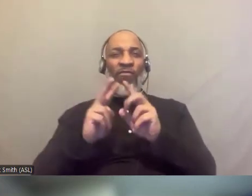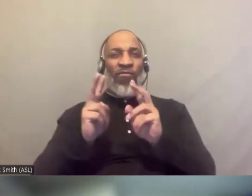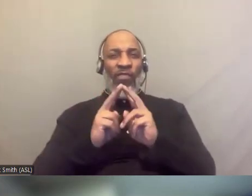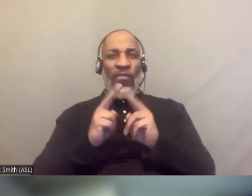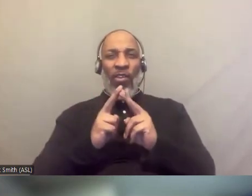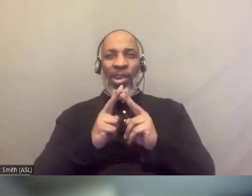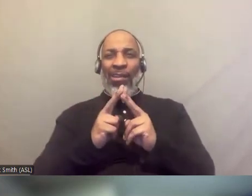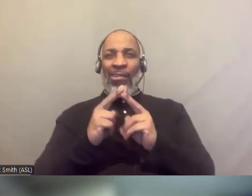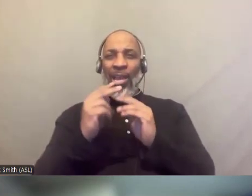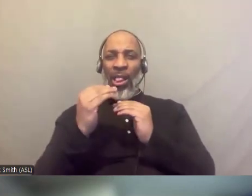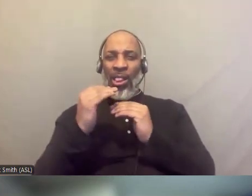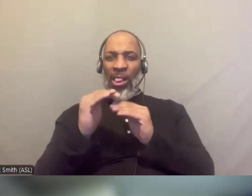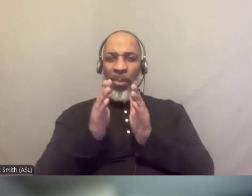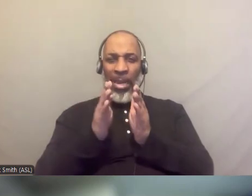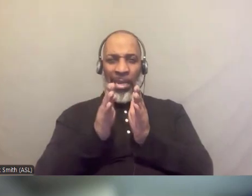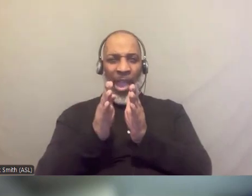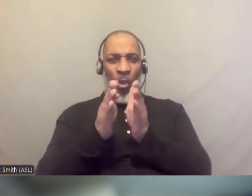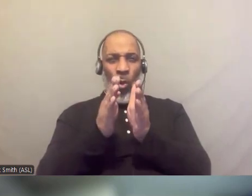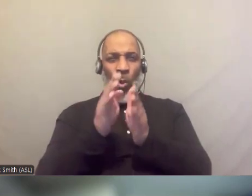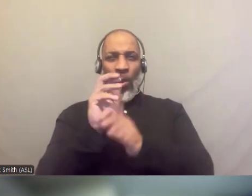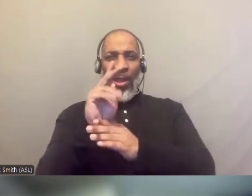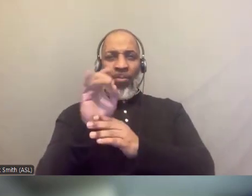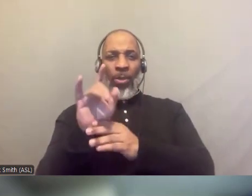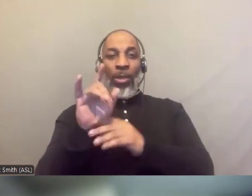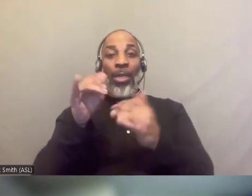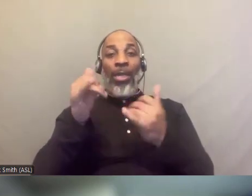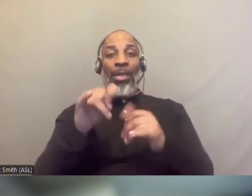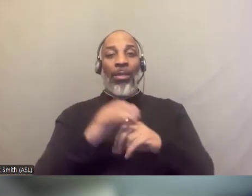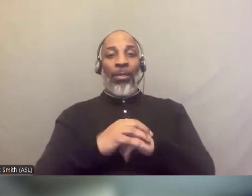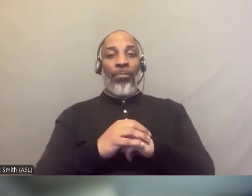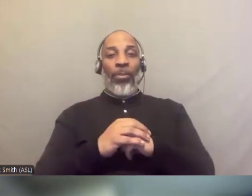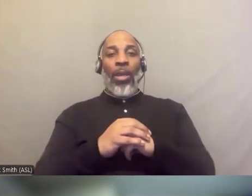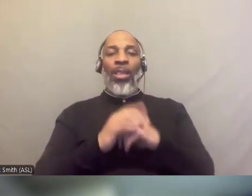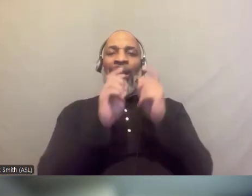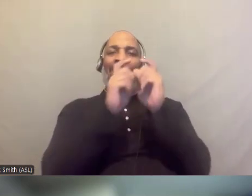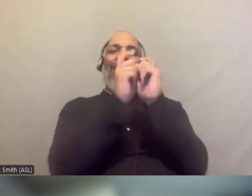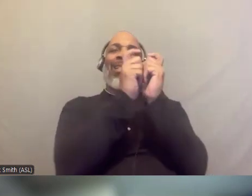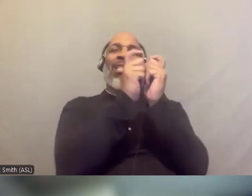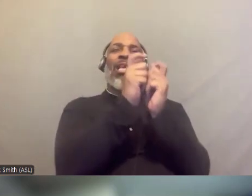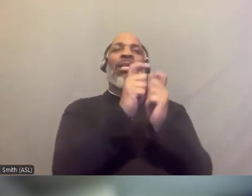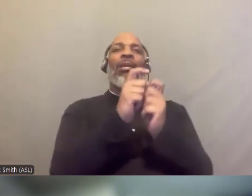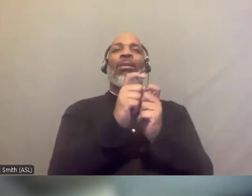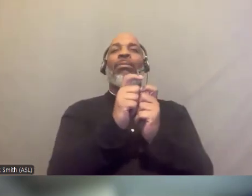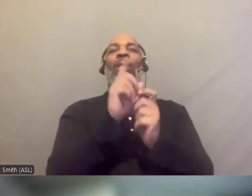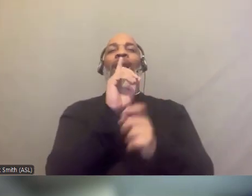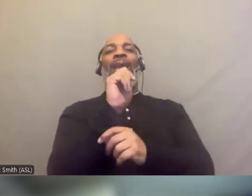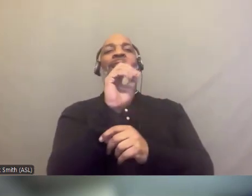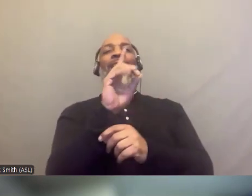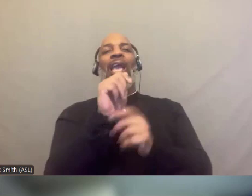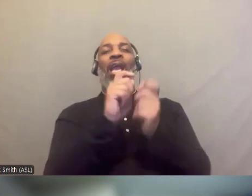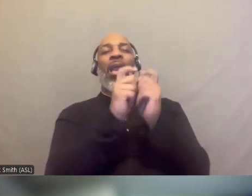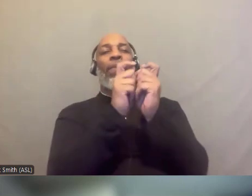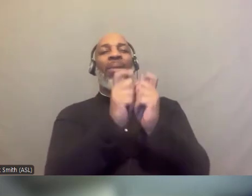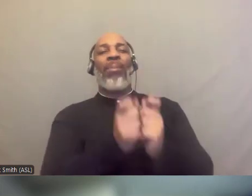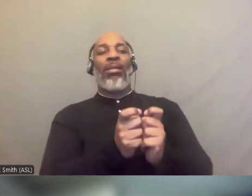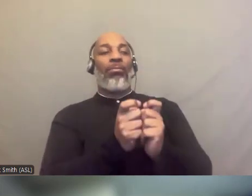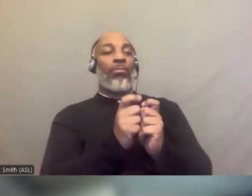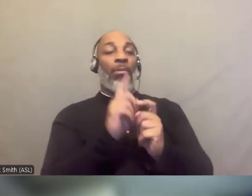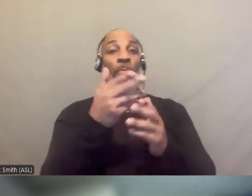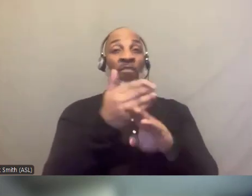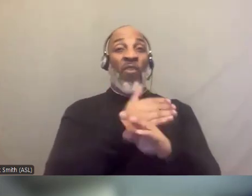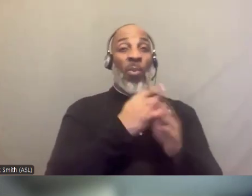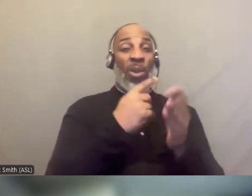and that led to what's called the ADA amendment. But before we talk about that, um, you